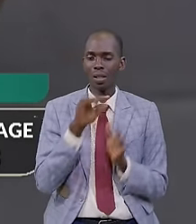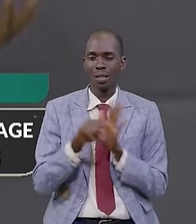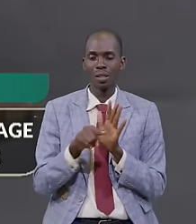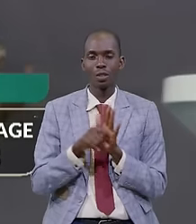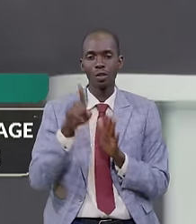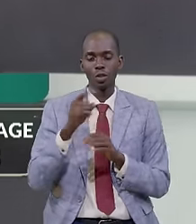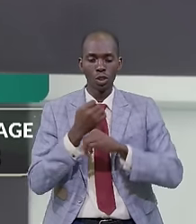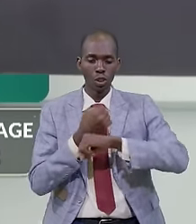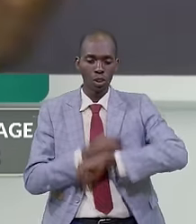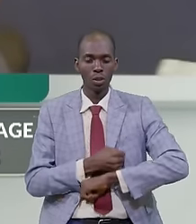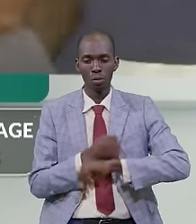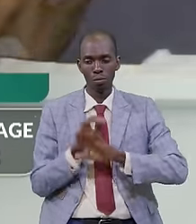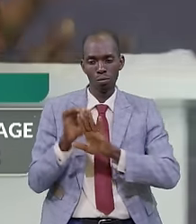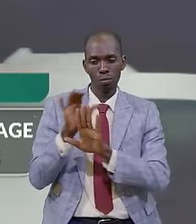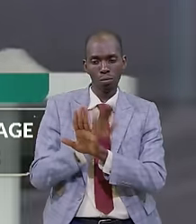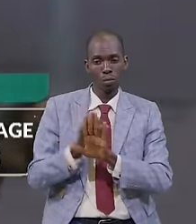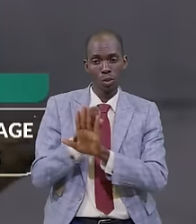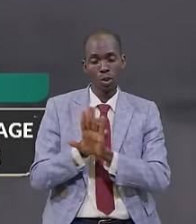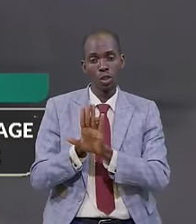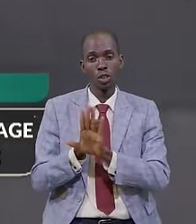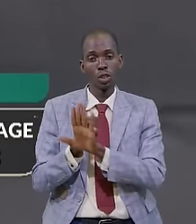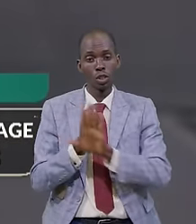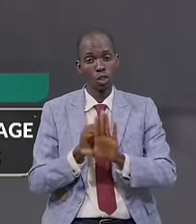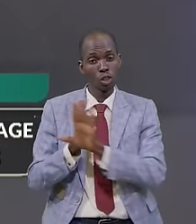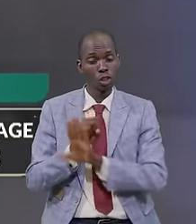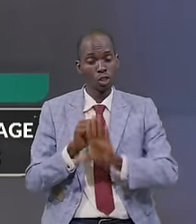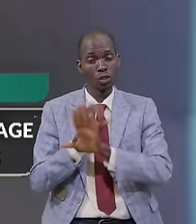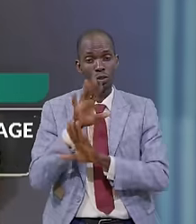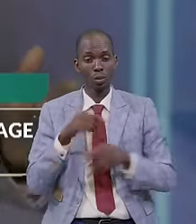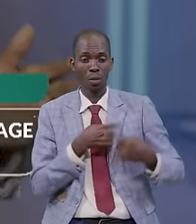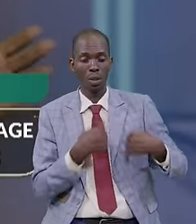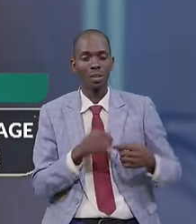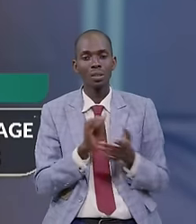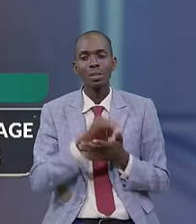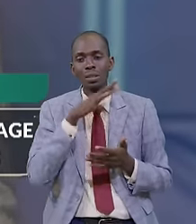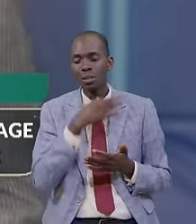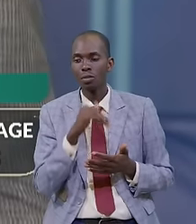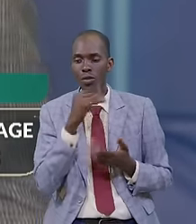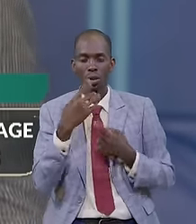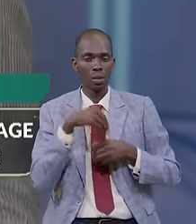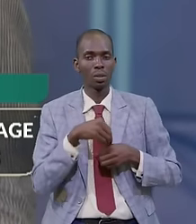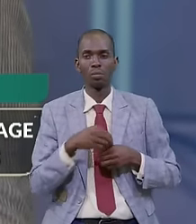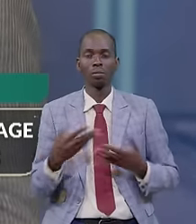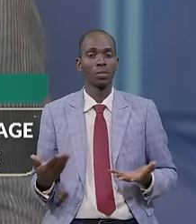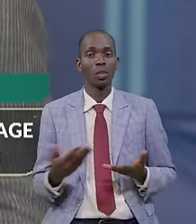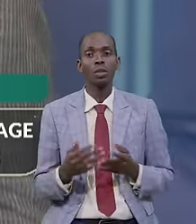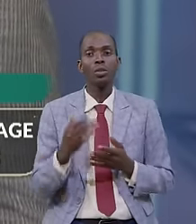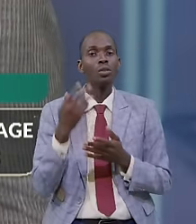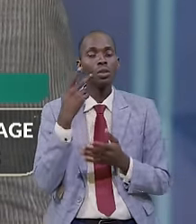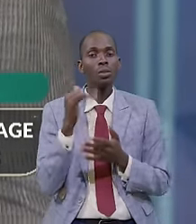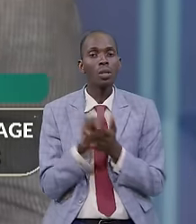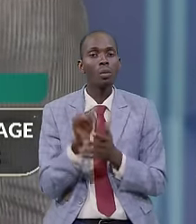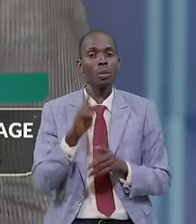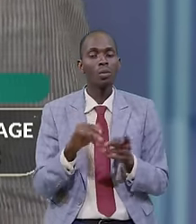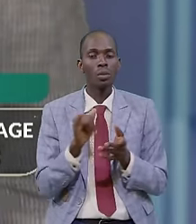the people who are coming back from the journey, they set out to go there, to climb the